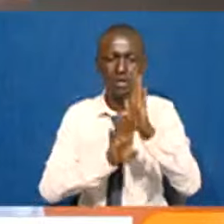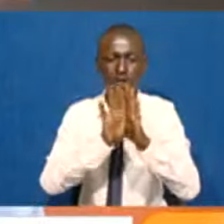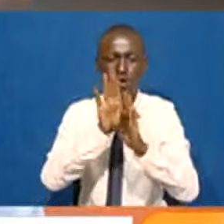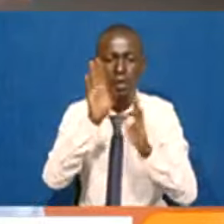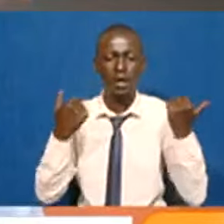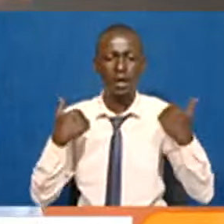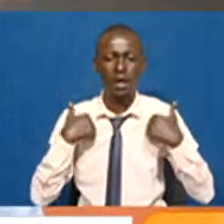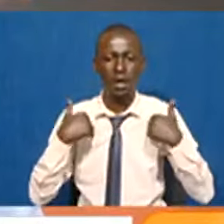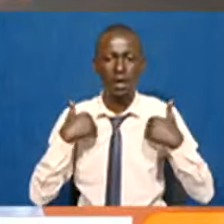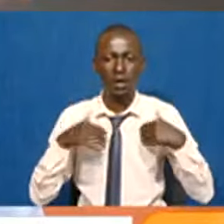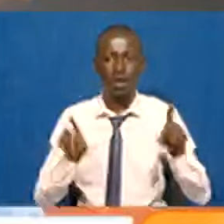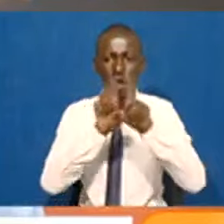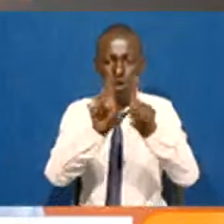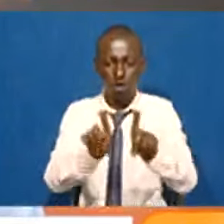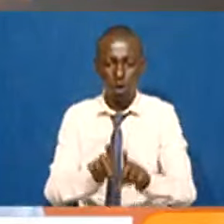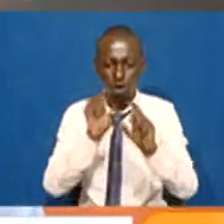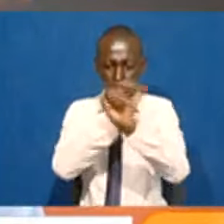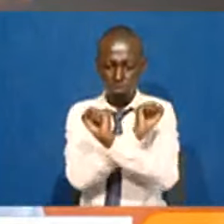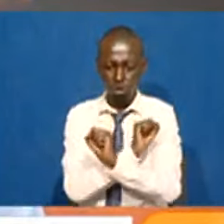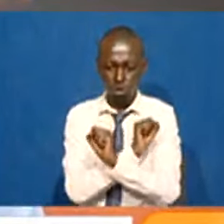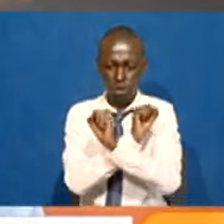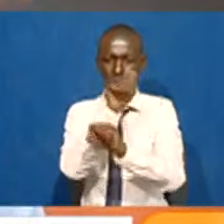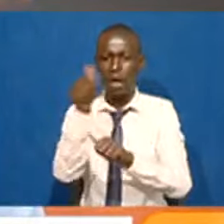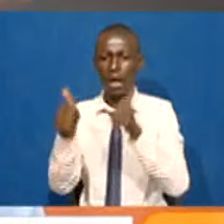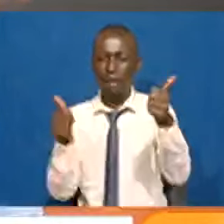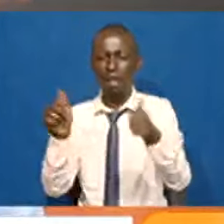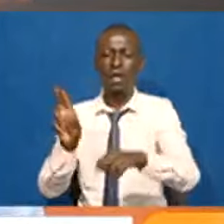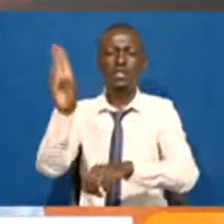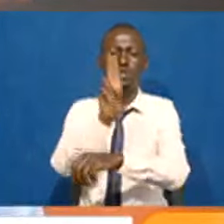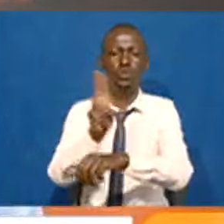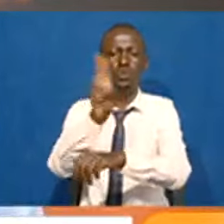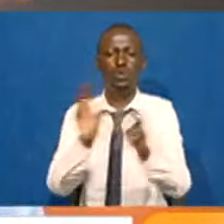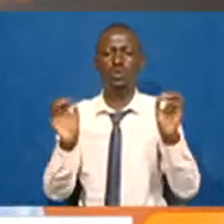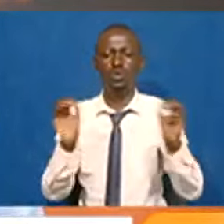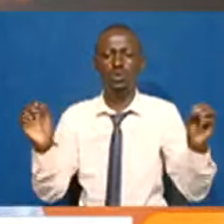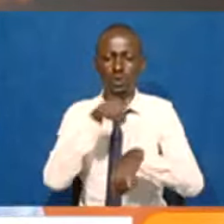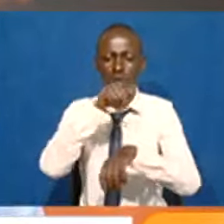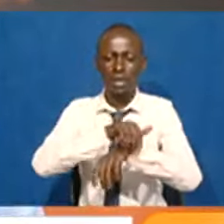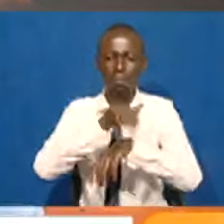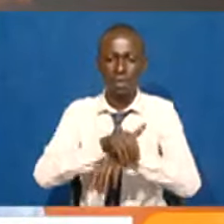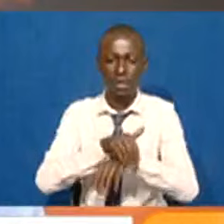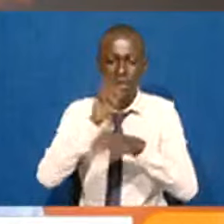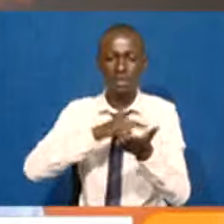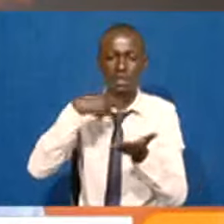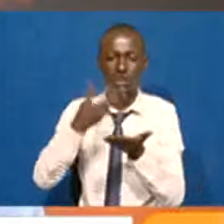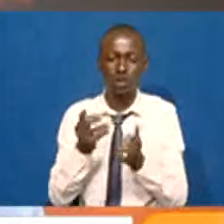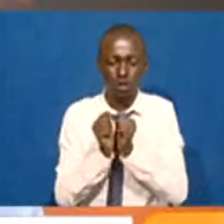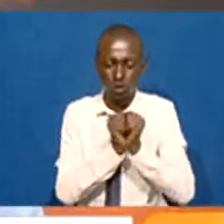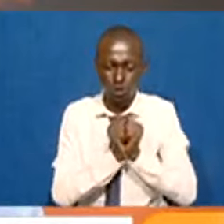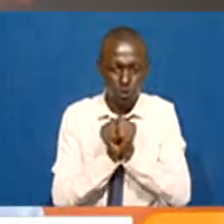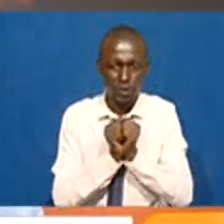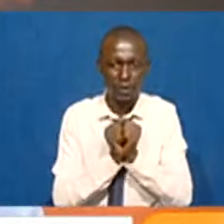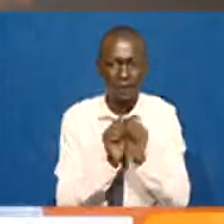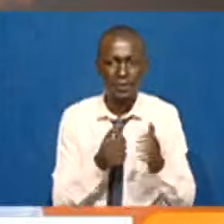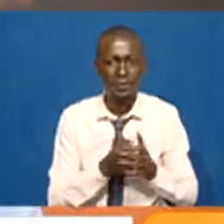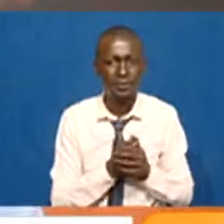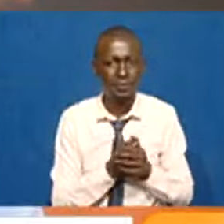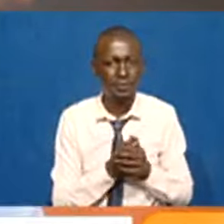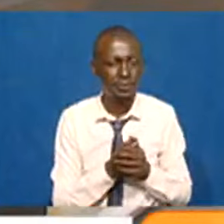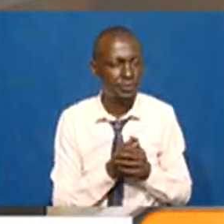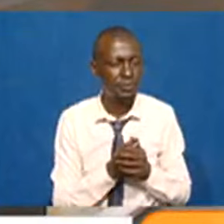and protection from exploitation through pooling of resources together. Okay. So lowest cover is 100? Yes. What